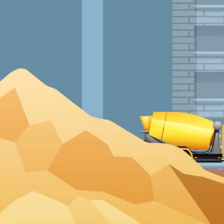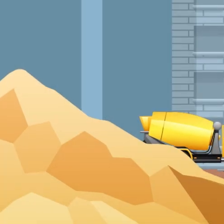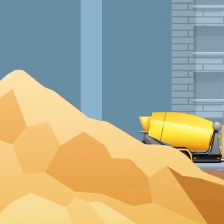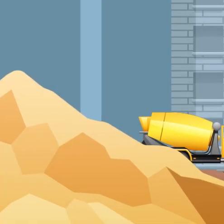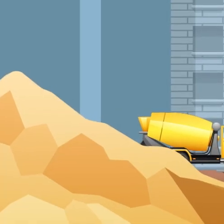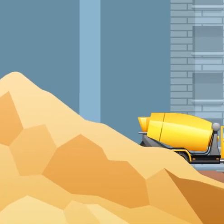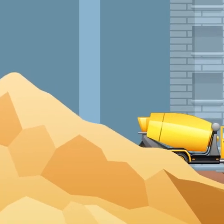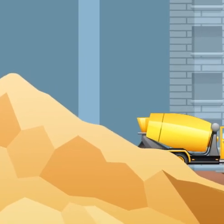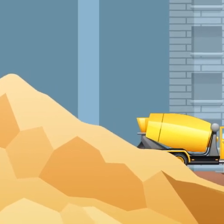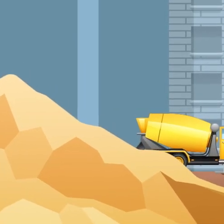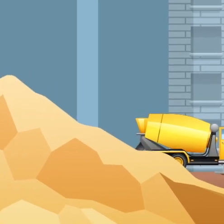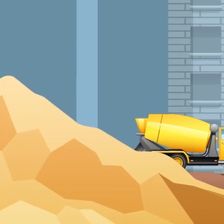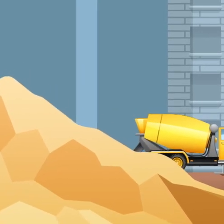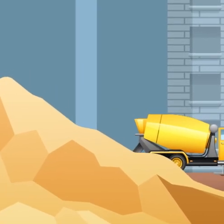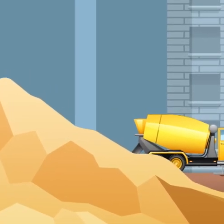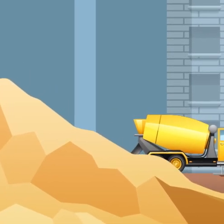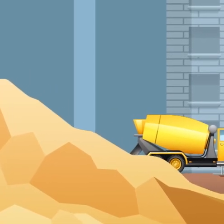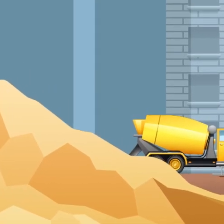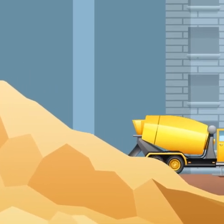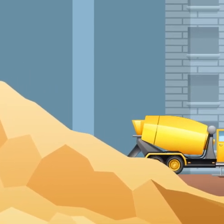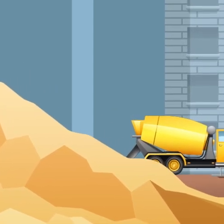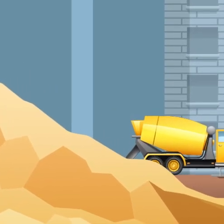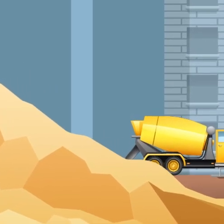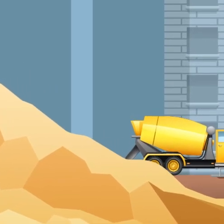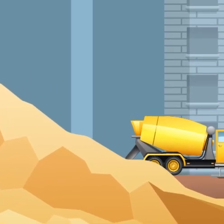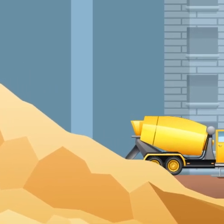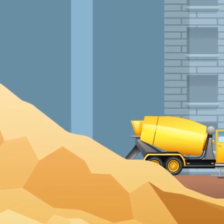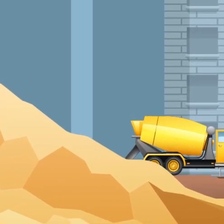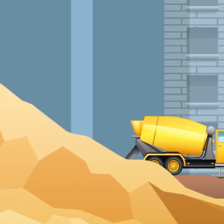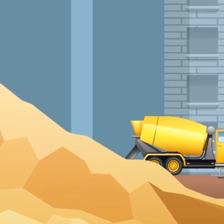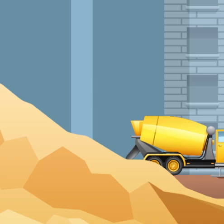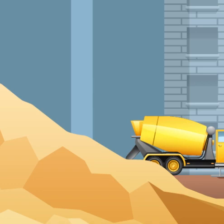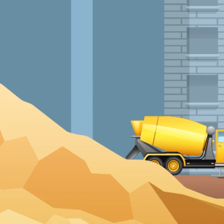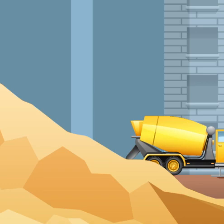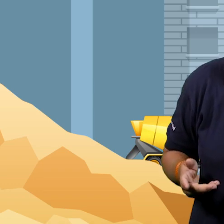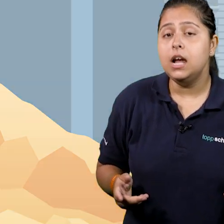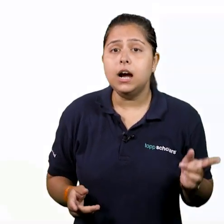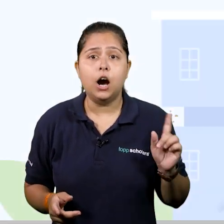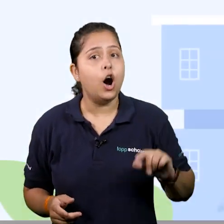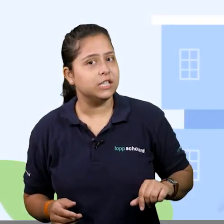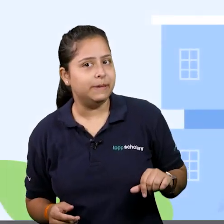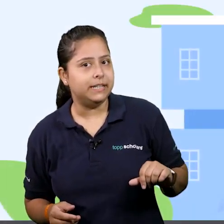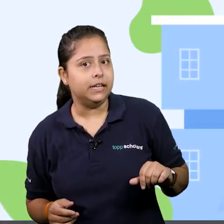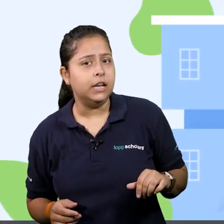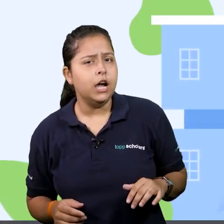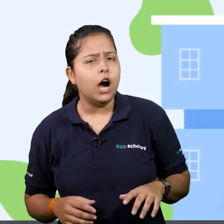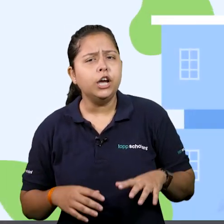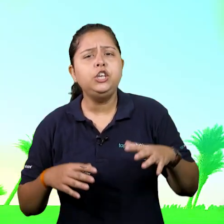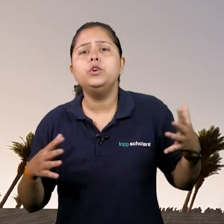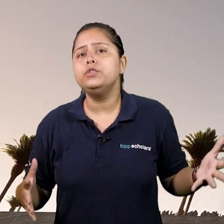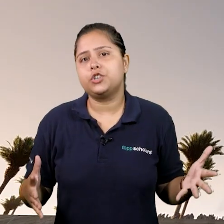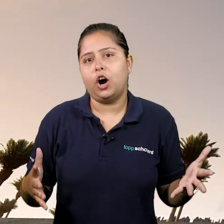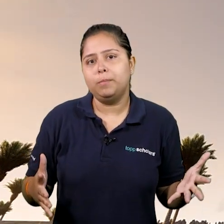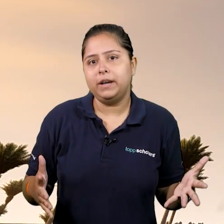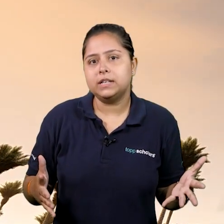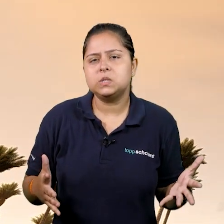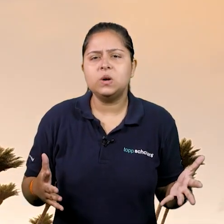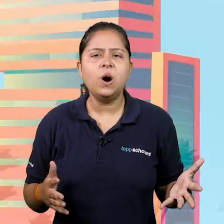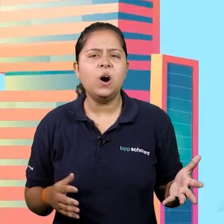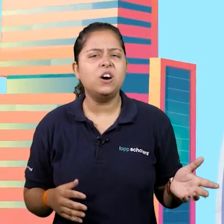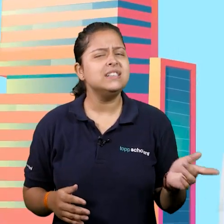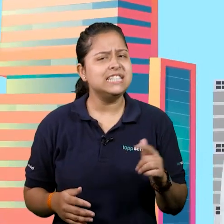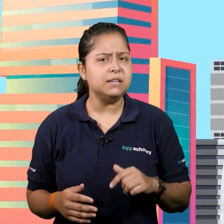Hi friends, as you know, for making a construction like, say for example, a hospital, a huge